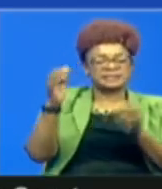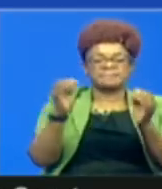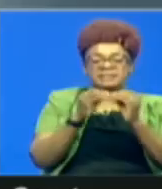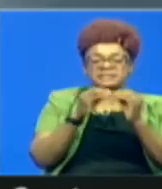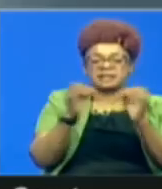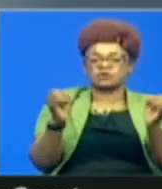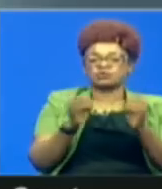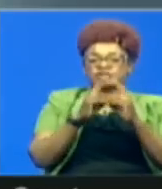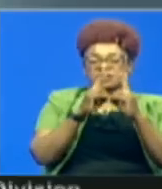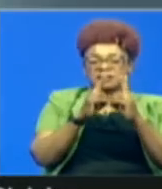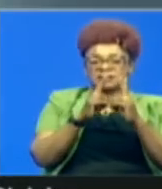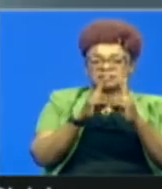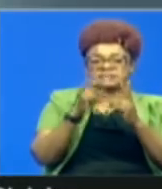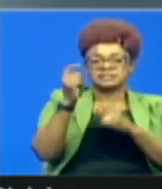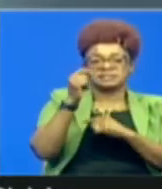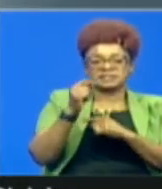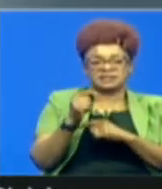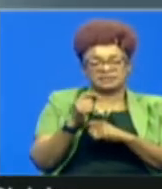Tanzania.